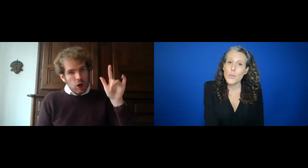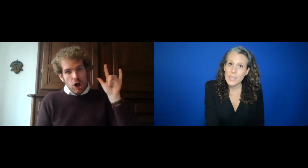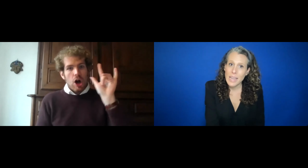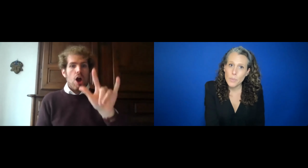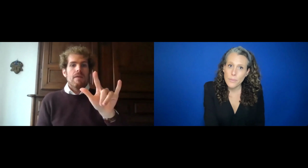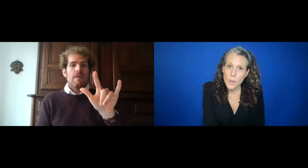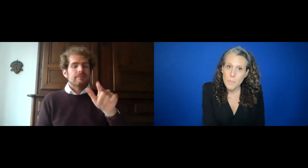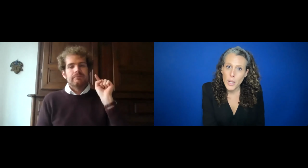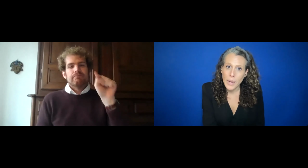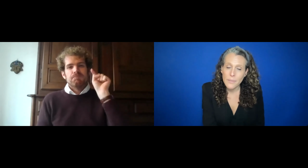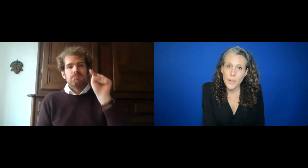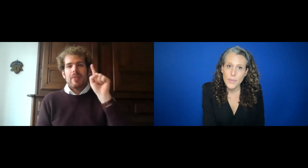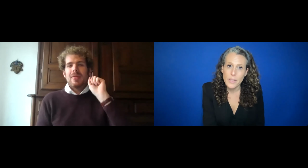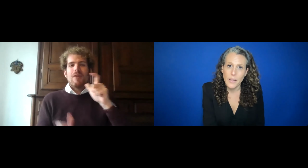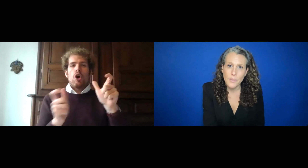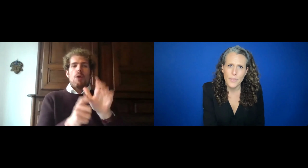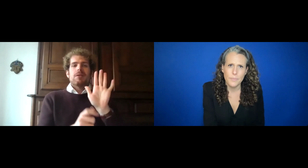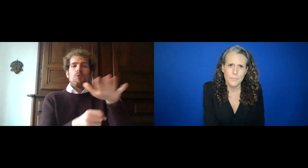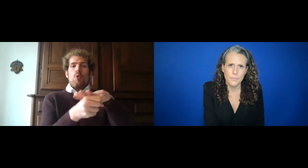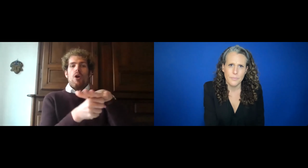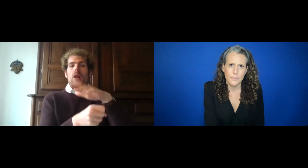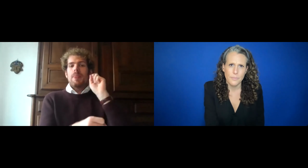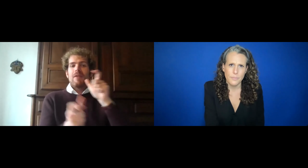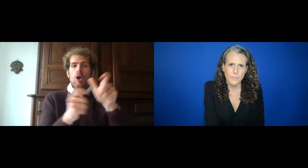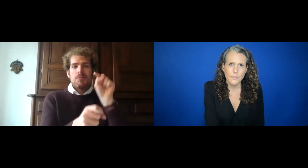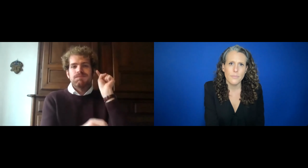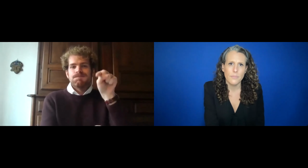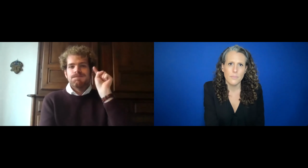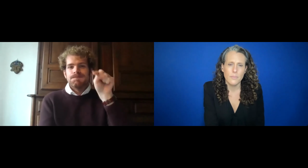If I use an example from my grandfather's life,